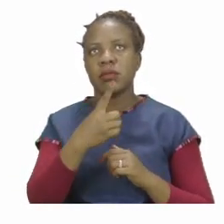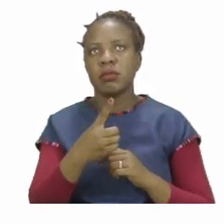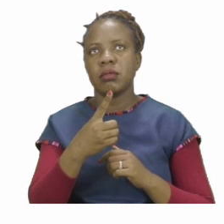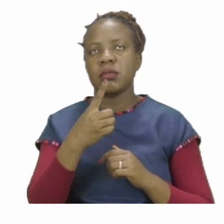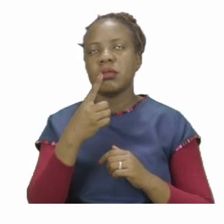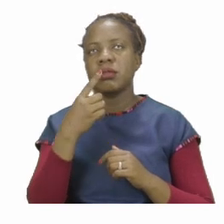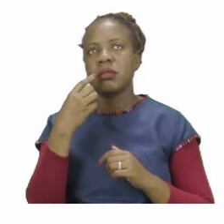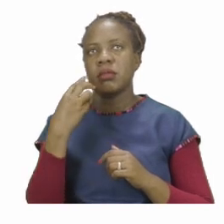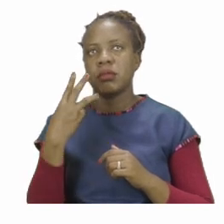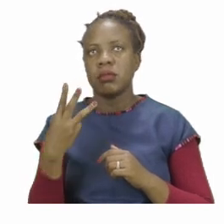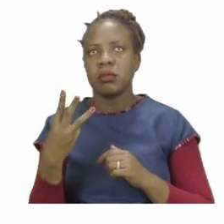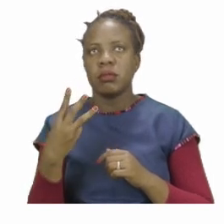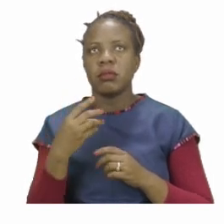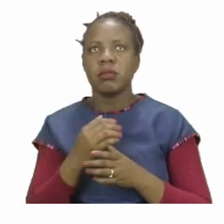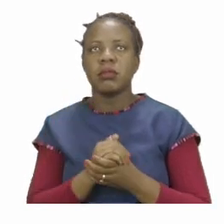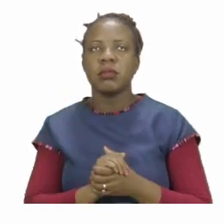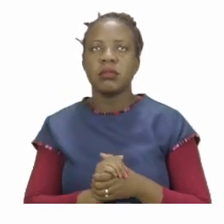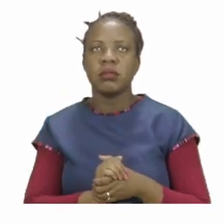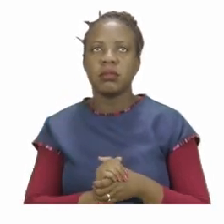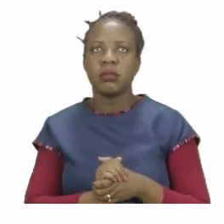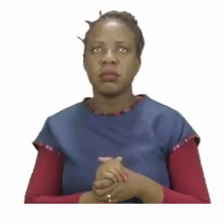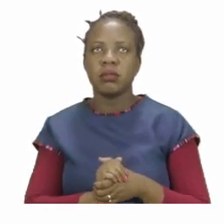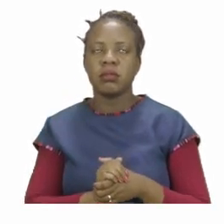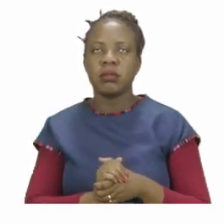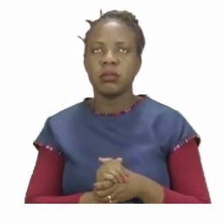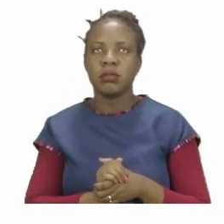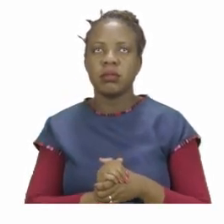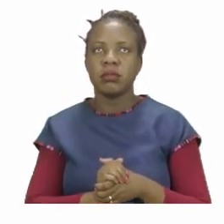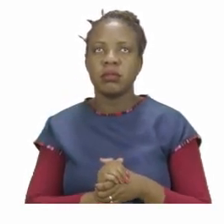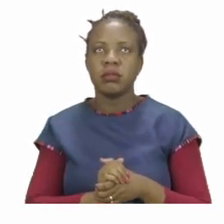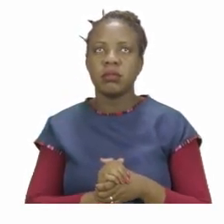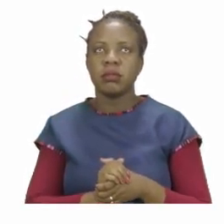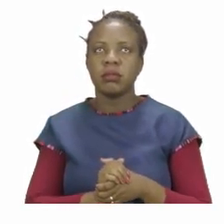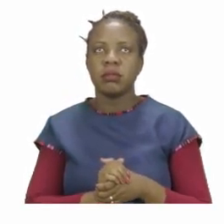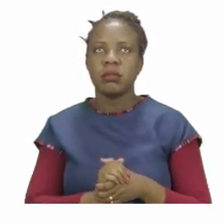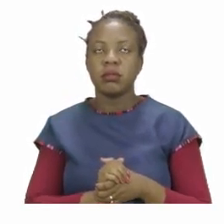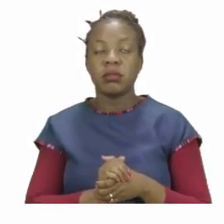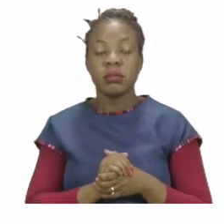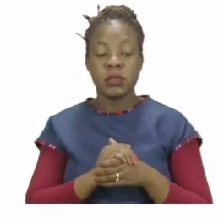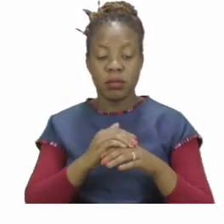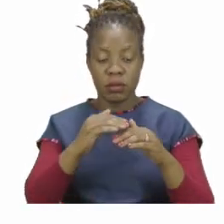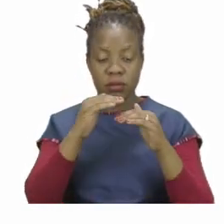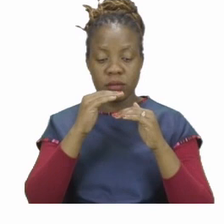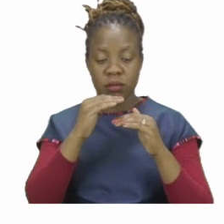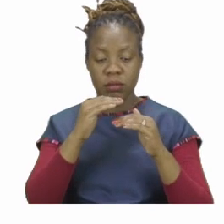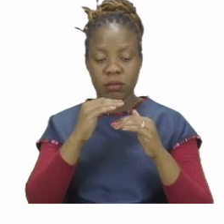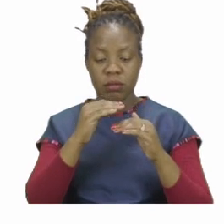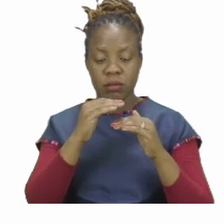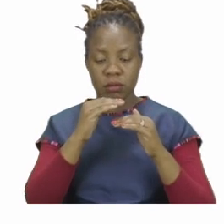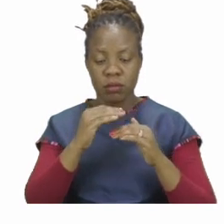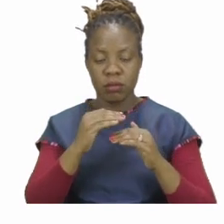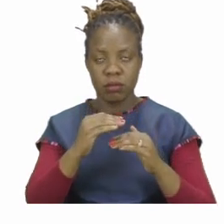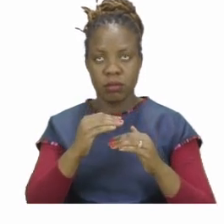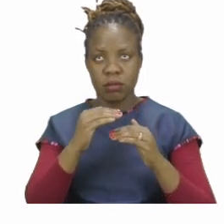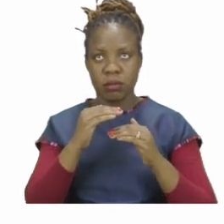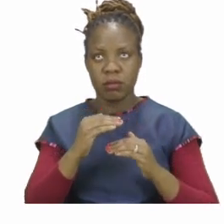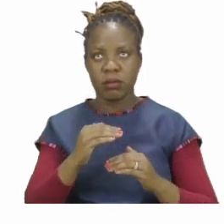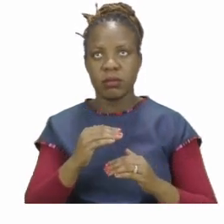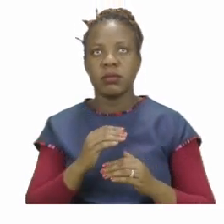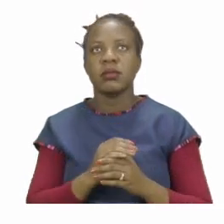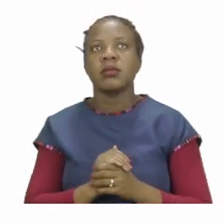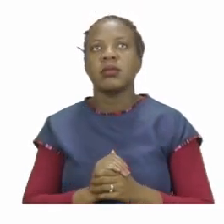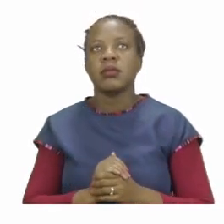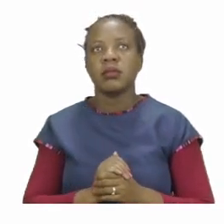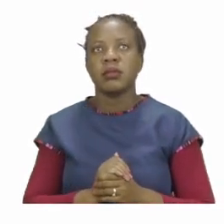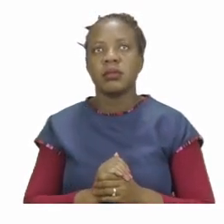to decompose, we first need to follow step 1. And there